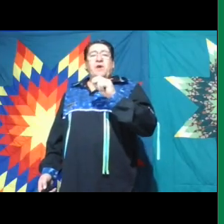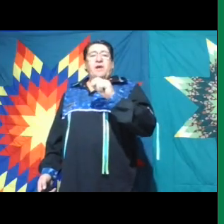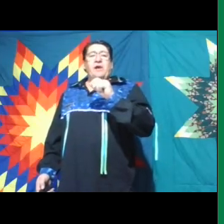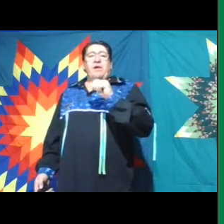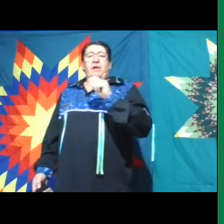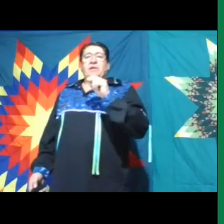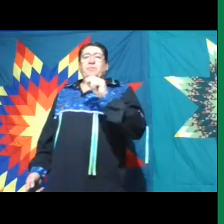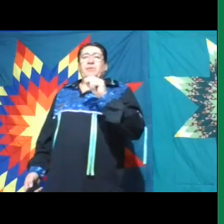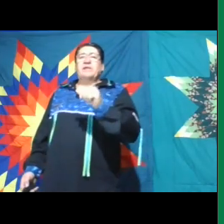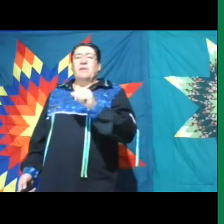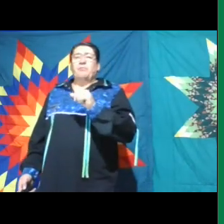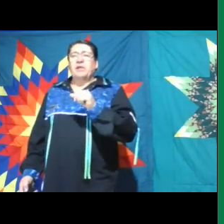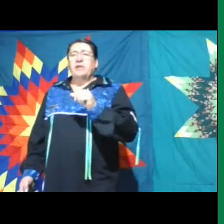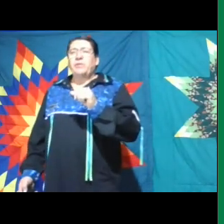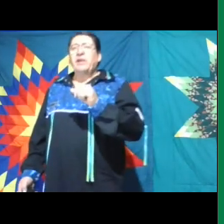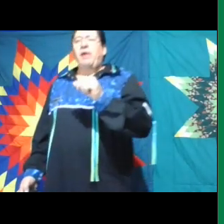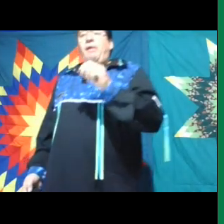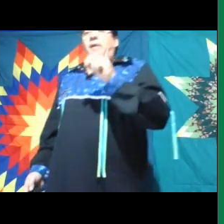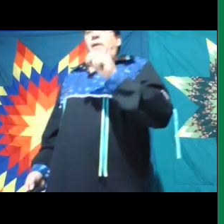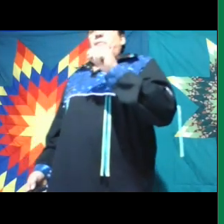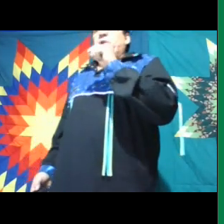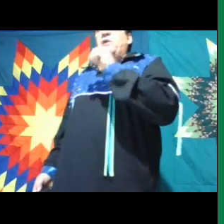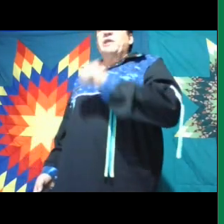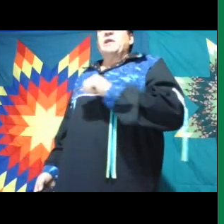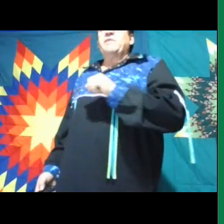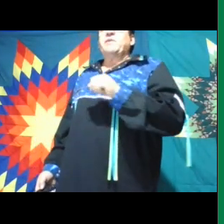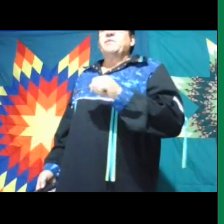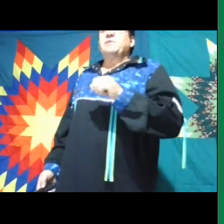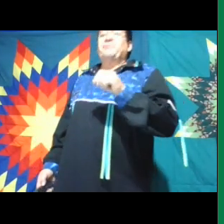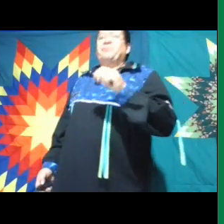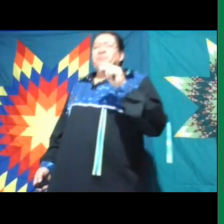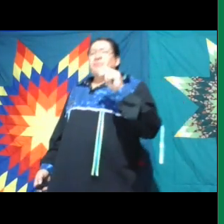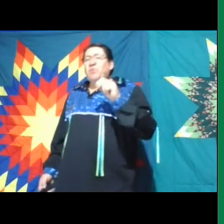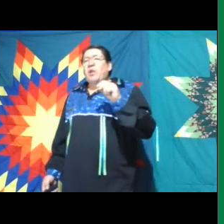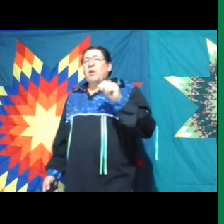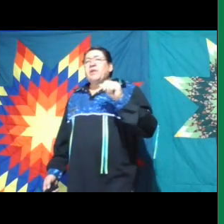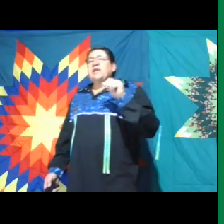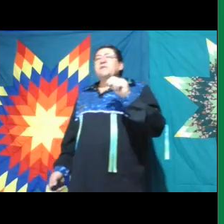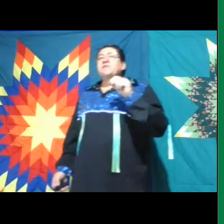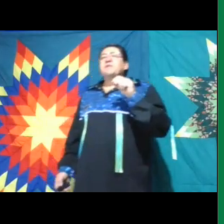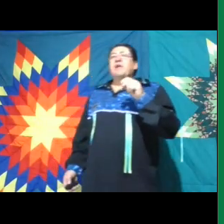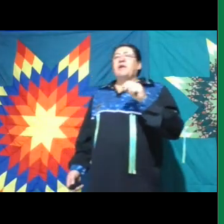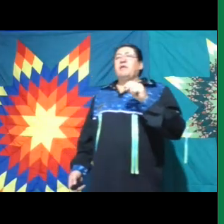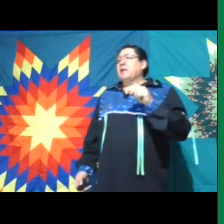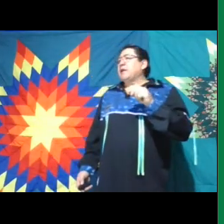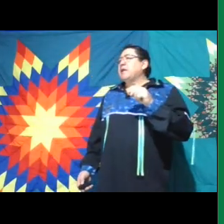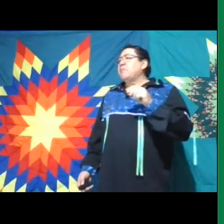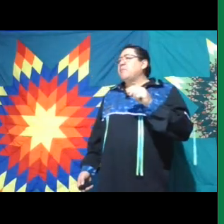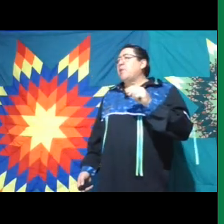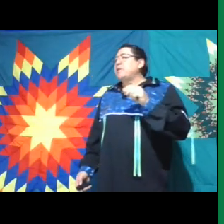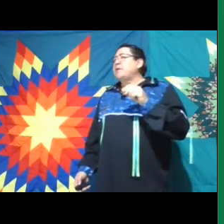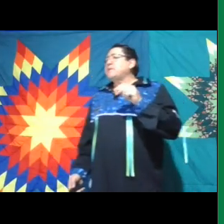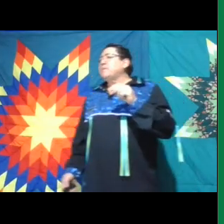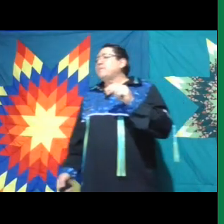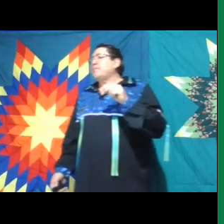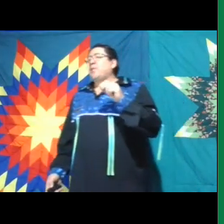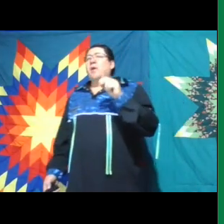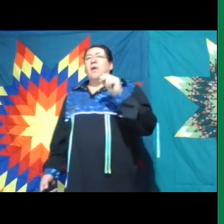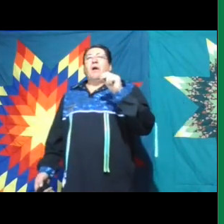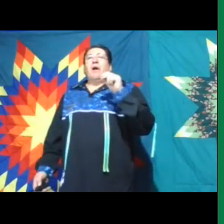to try speed this up a little bit. But on the interviews, these are some of the key components